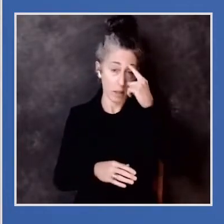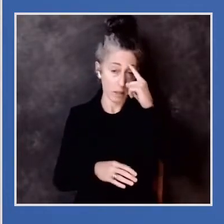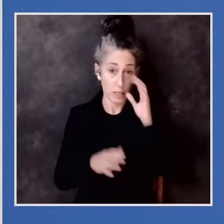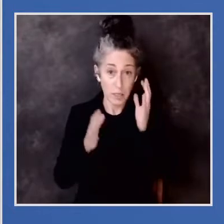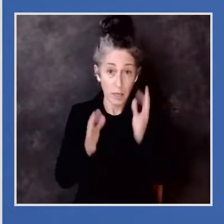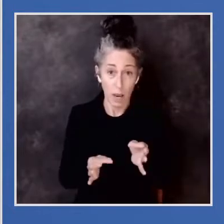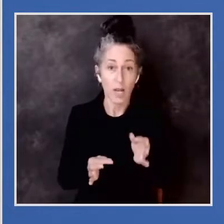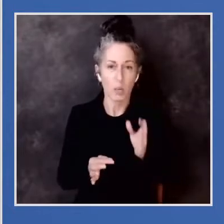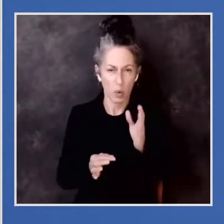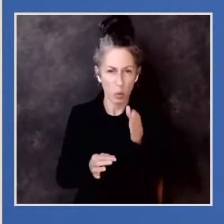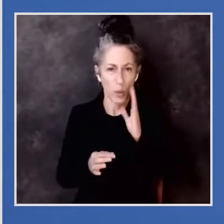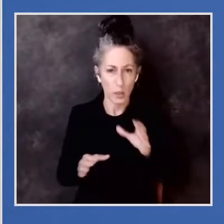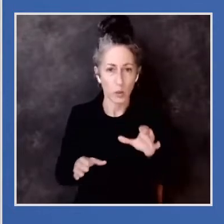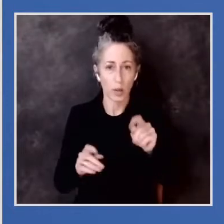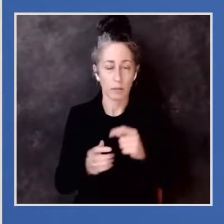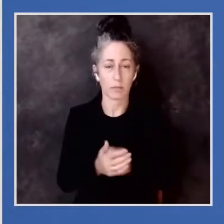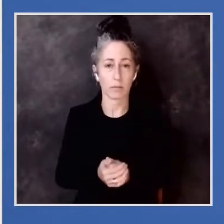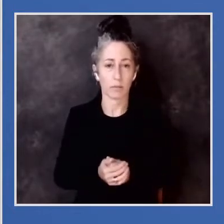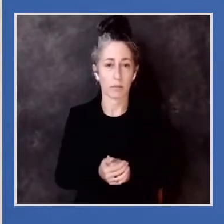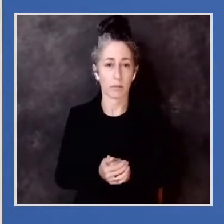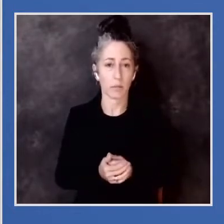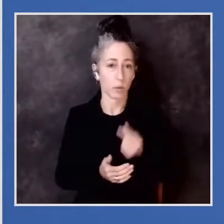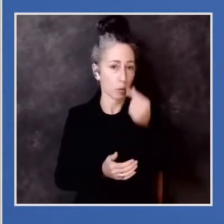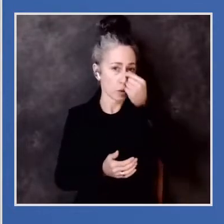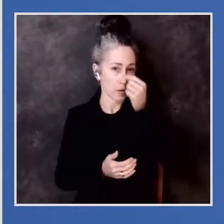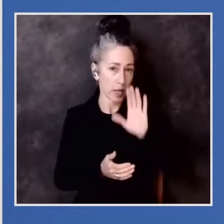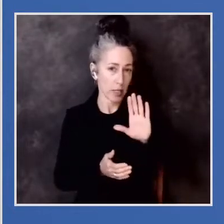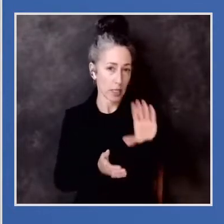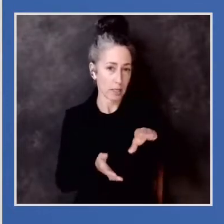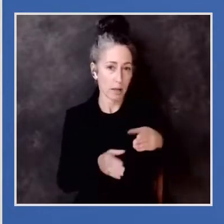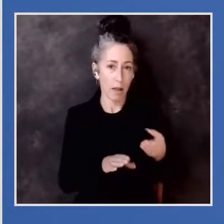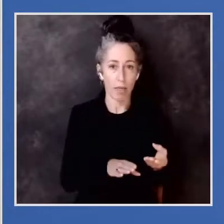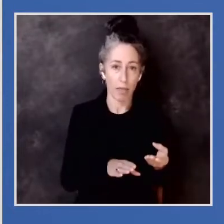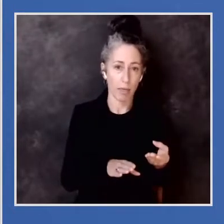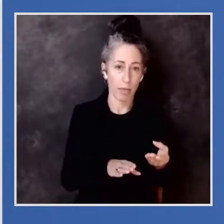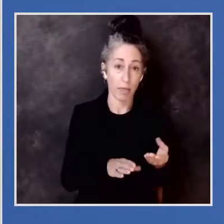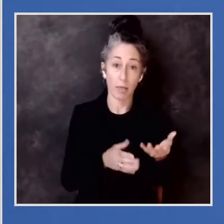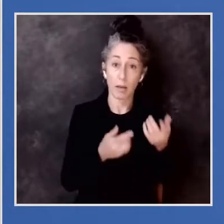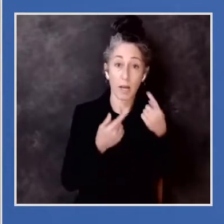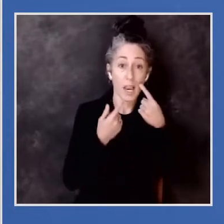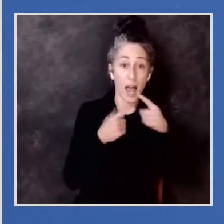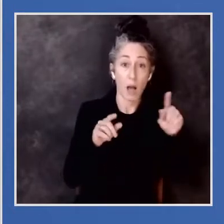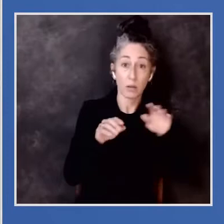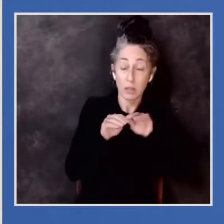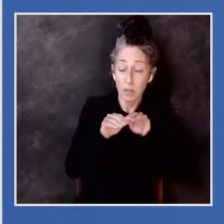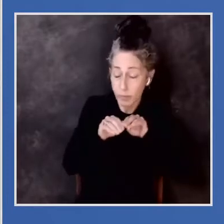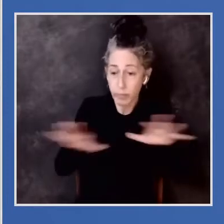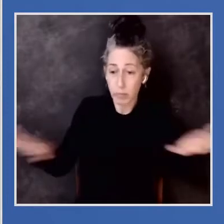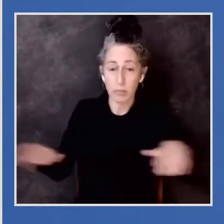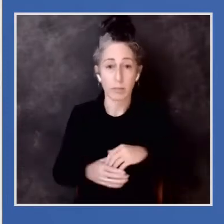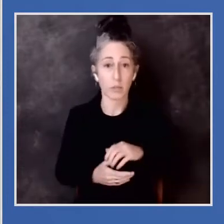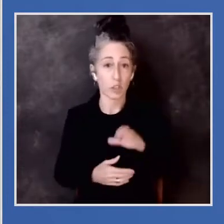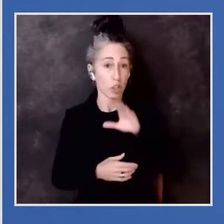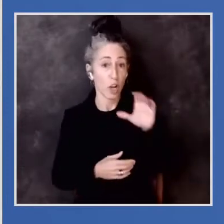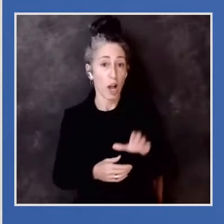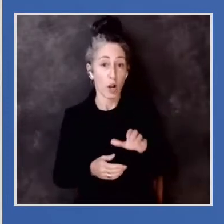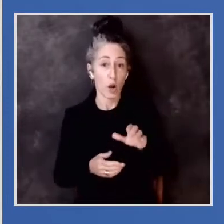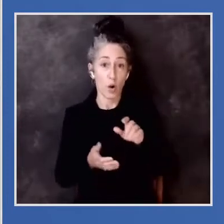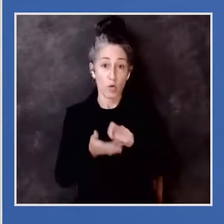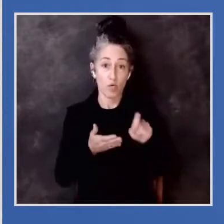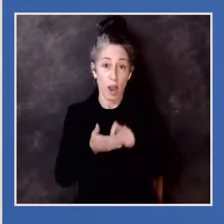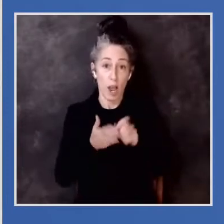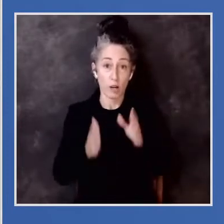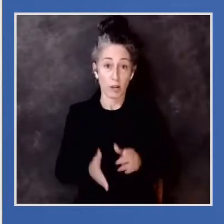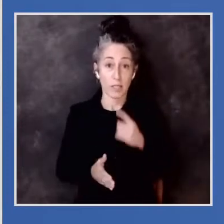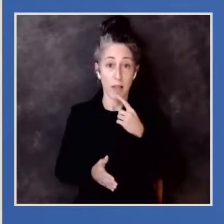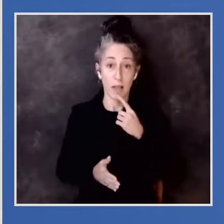The news of Franklin Delano Roosevelt's death went out on the wires. An editor in Chicago turned to his colleagues and said,